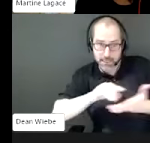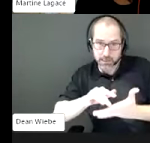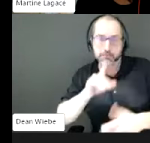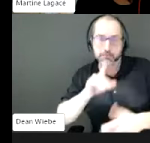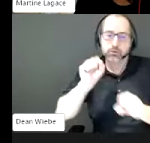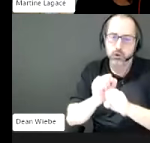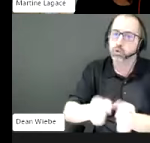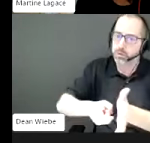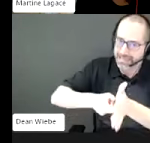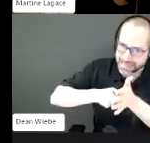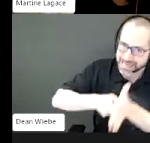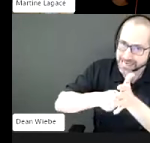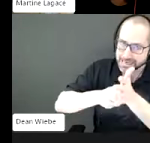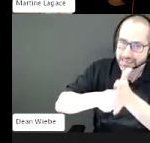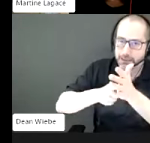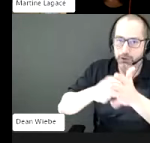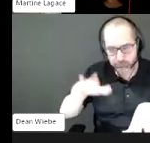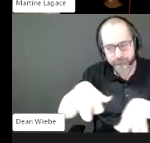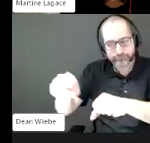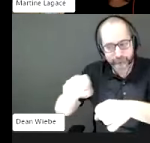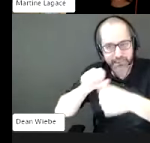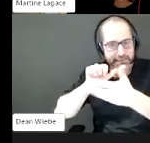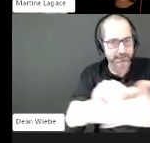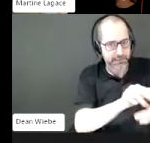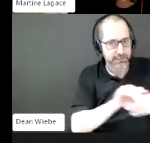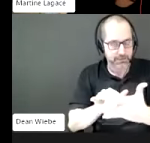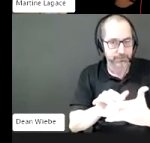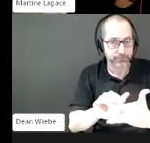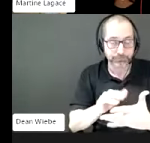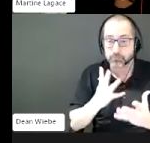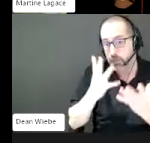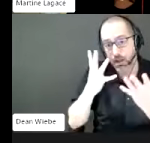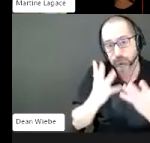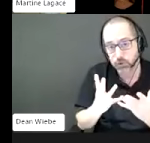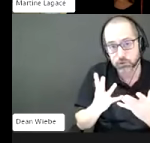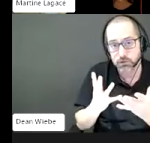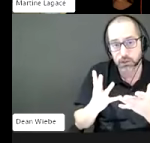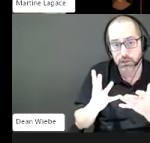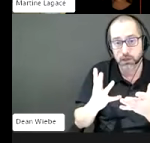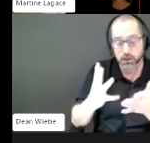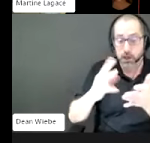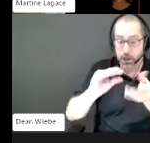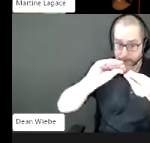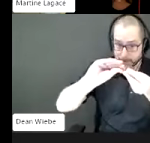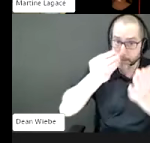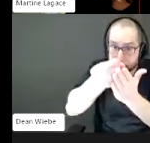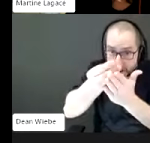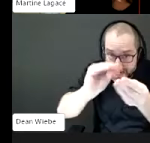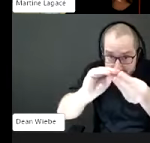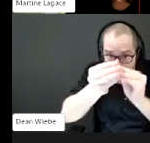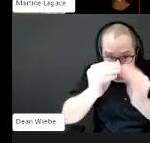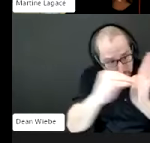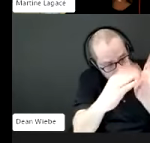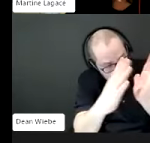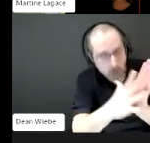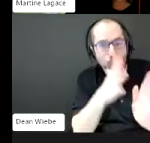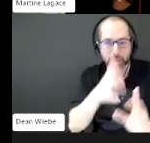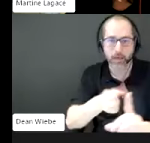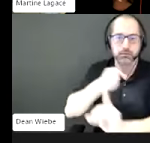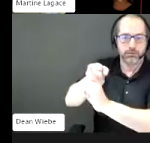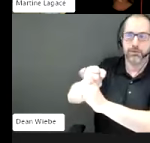such studies, because unfortunately dollars speak, and they could certainly influence public policies